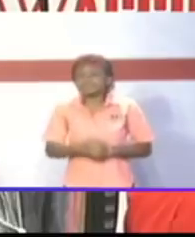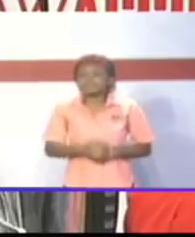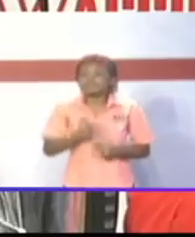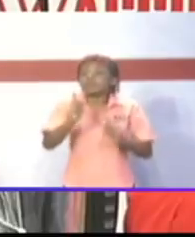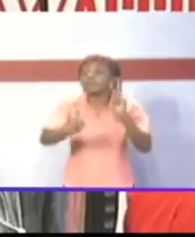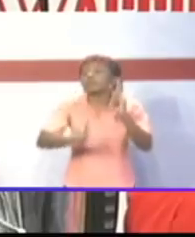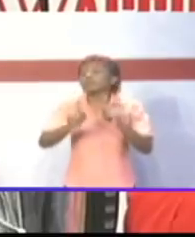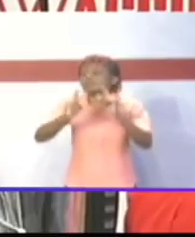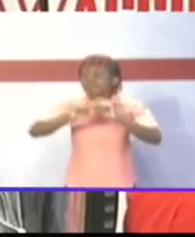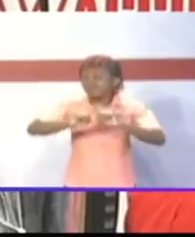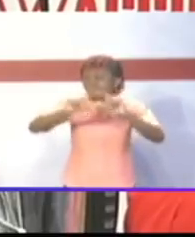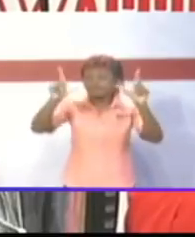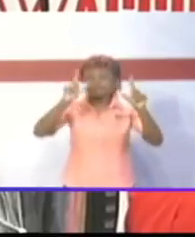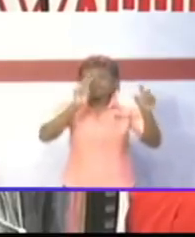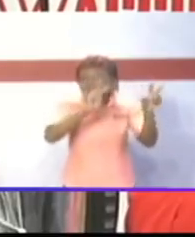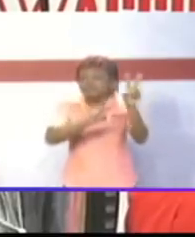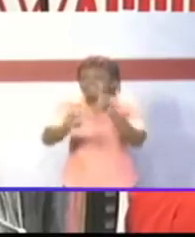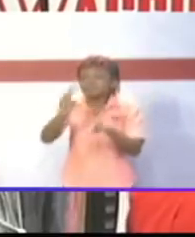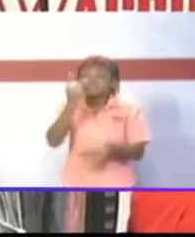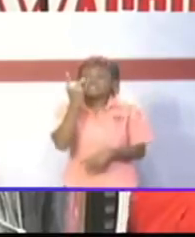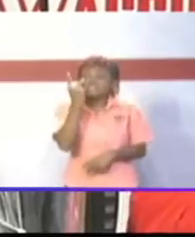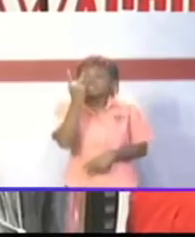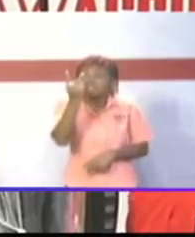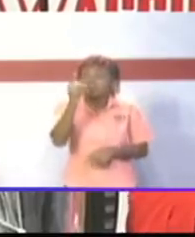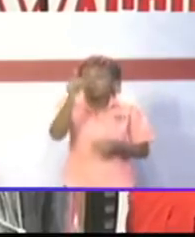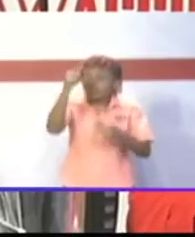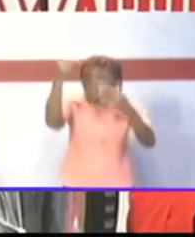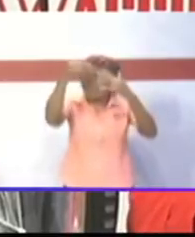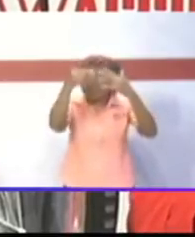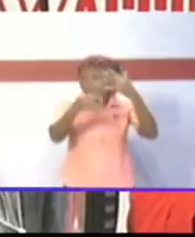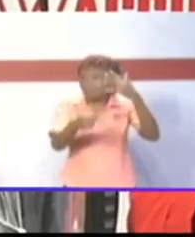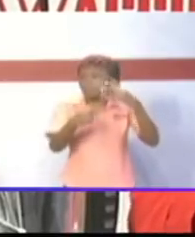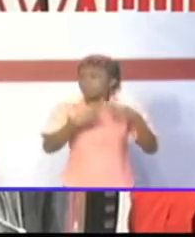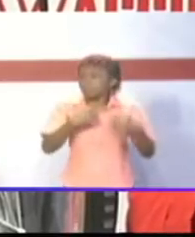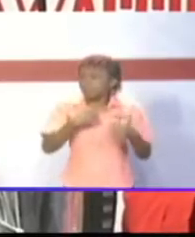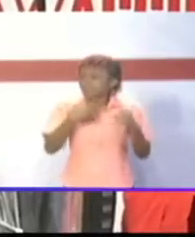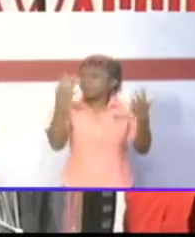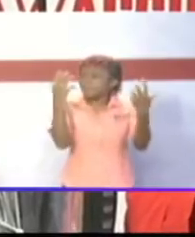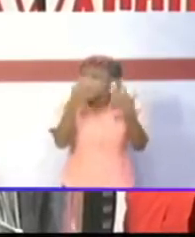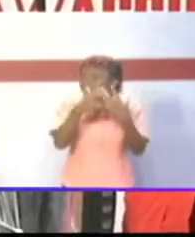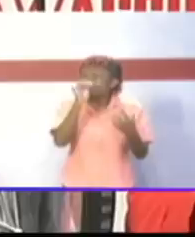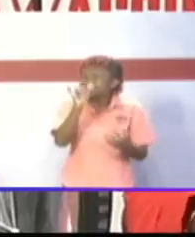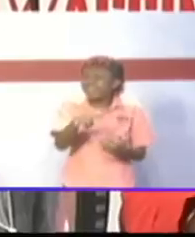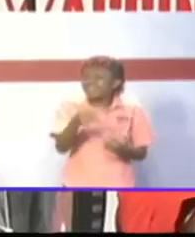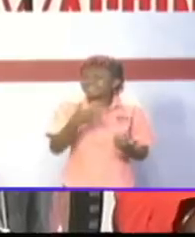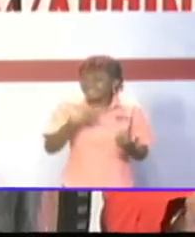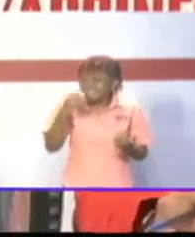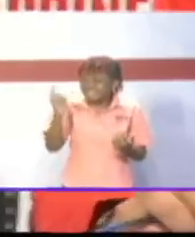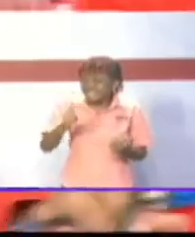see if they fall into these categories of persons, right? Thank you very much.